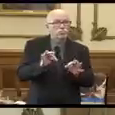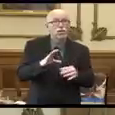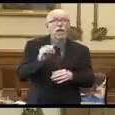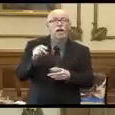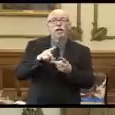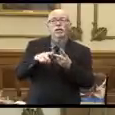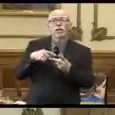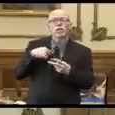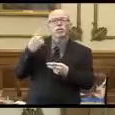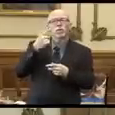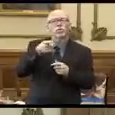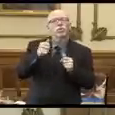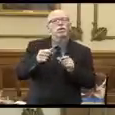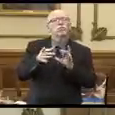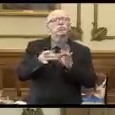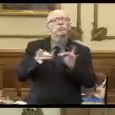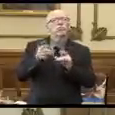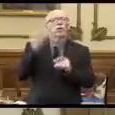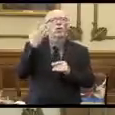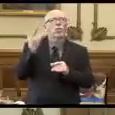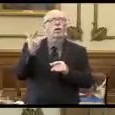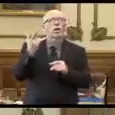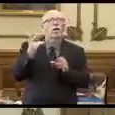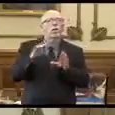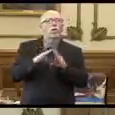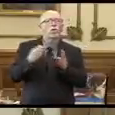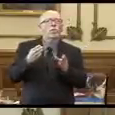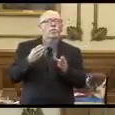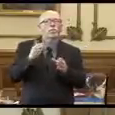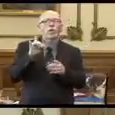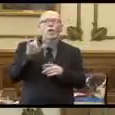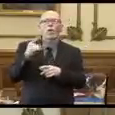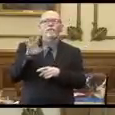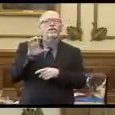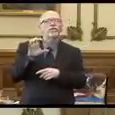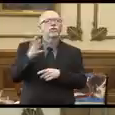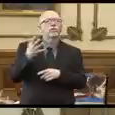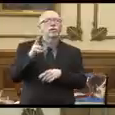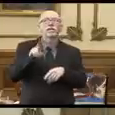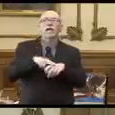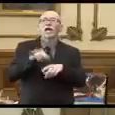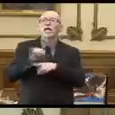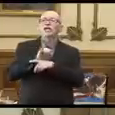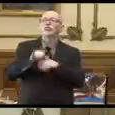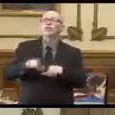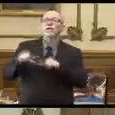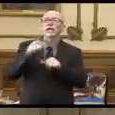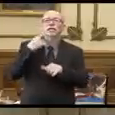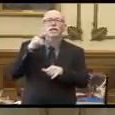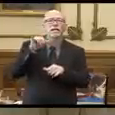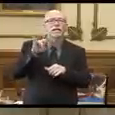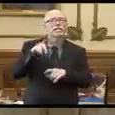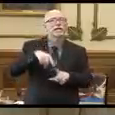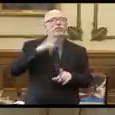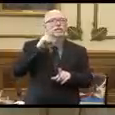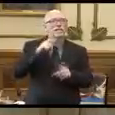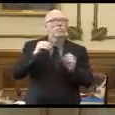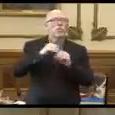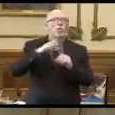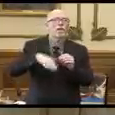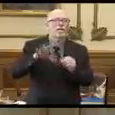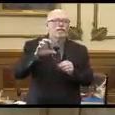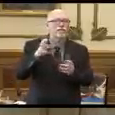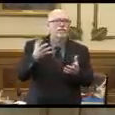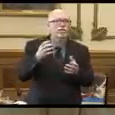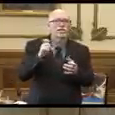also wondering if you could comment on why only 500. You know, a national industry standard suggested the state would need much more than that,